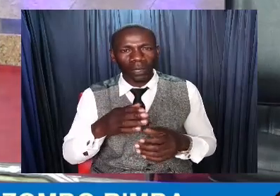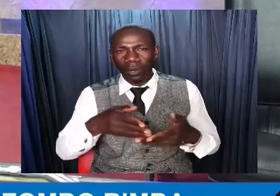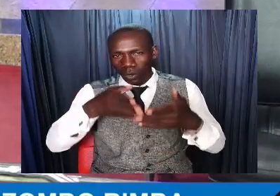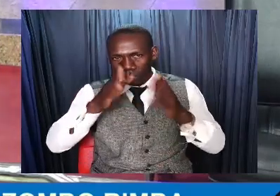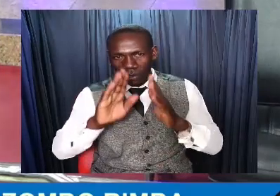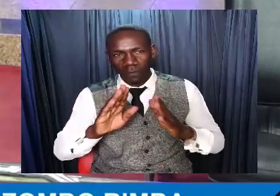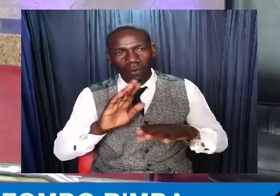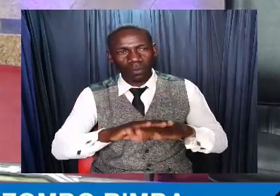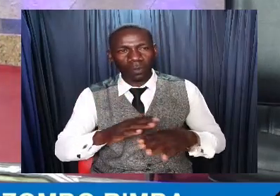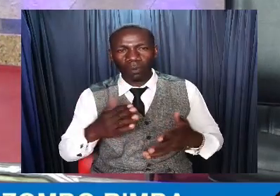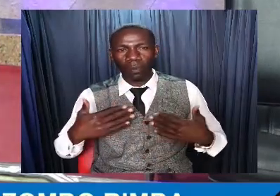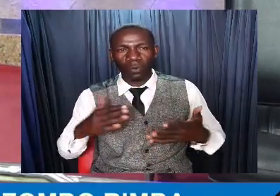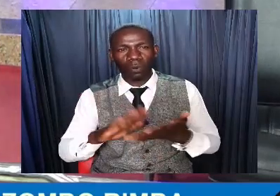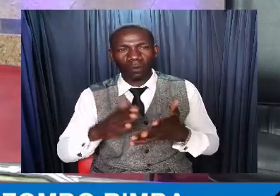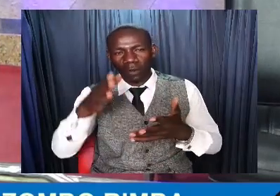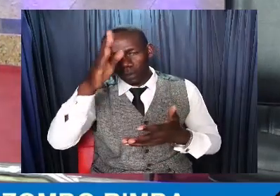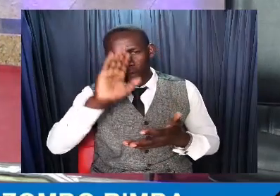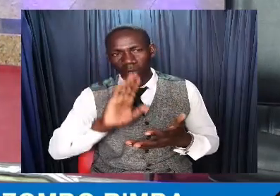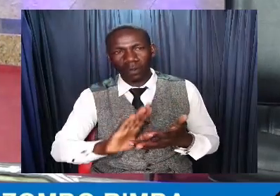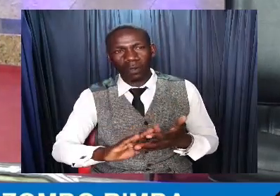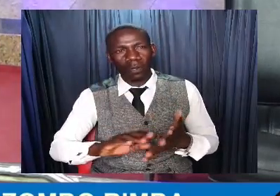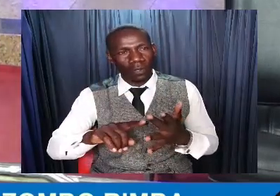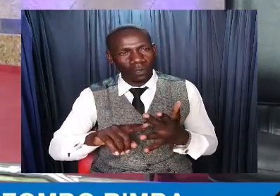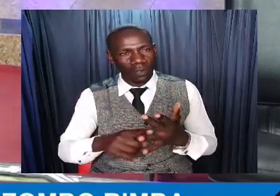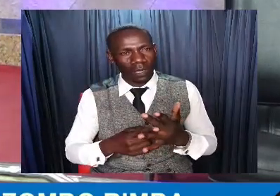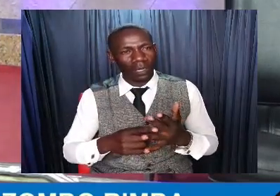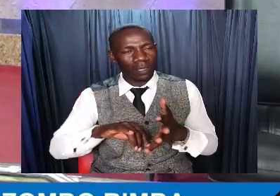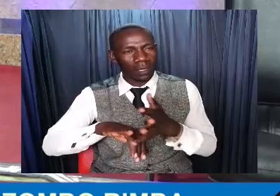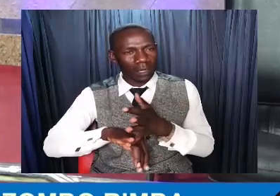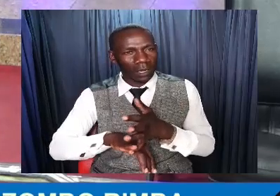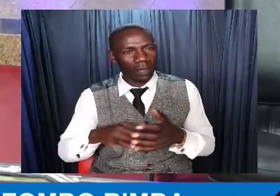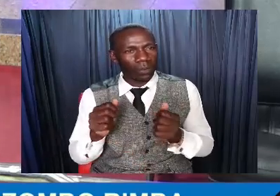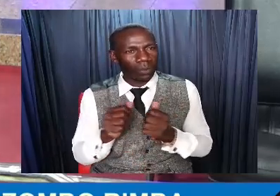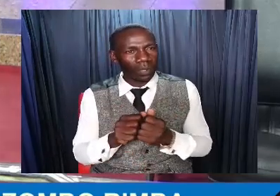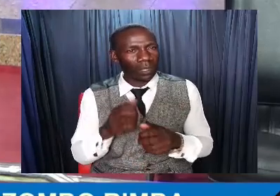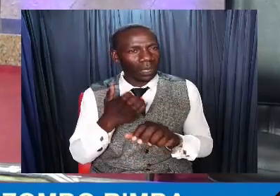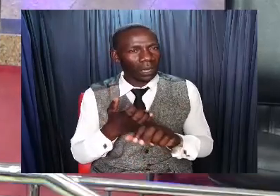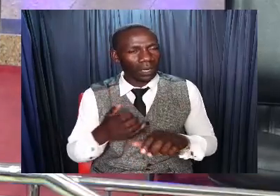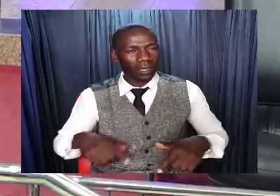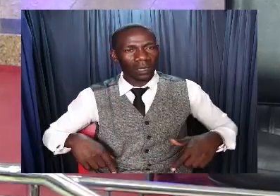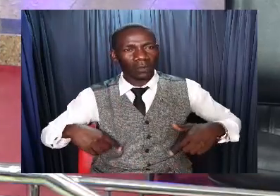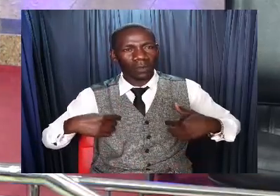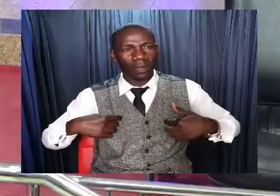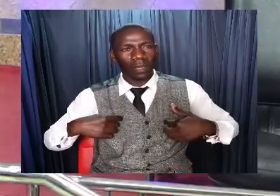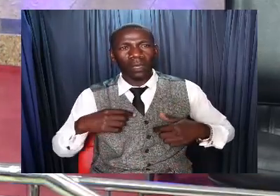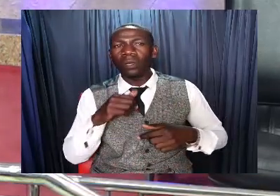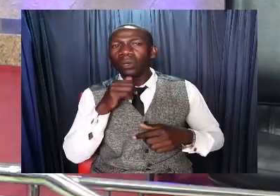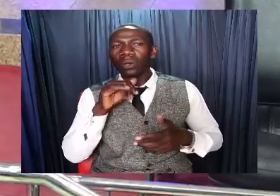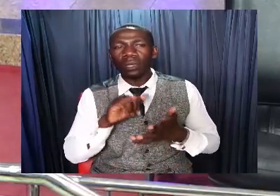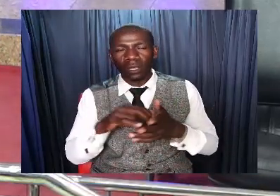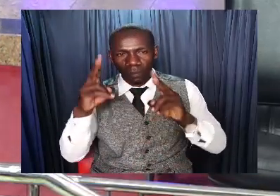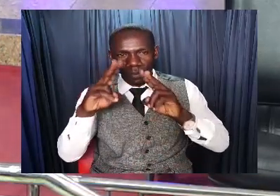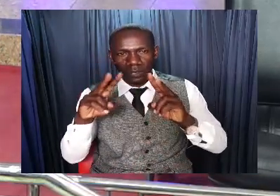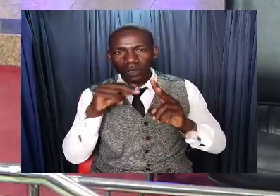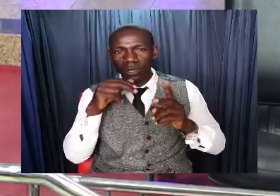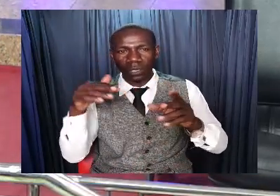God to give you good things, people to glorify him, God. Umeanza maisha ya ndoa na ugumu mwingi. You started the marriage in difficulty. Lakini si kwamba amani haiko. But it